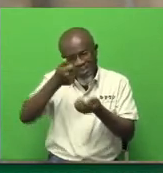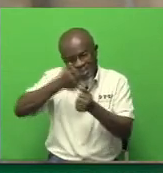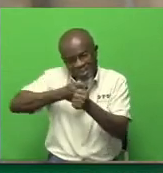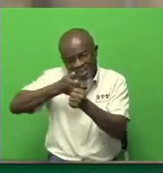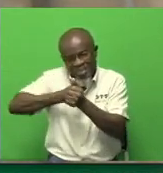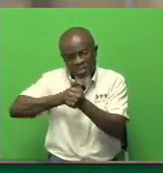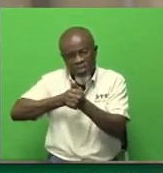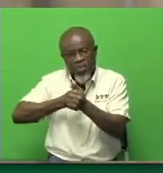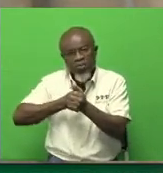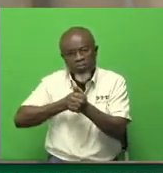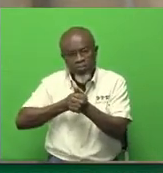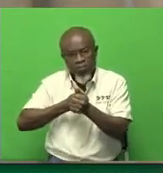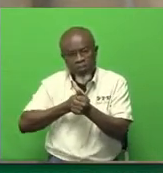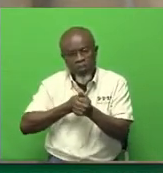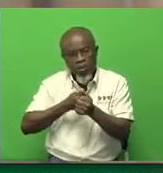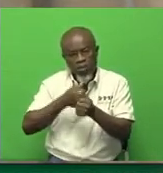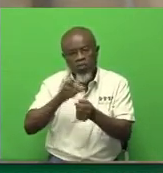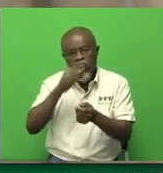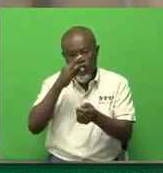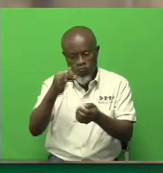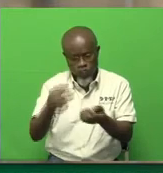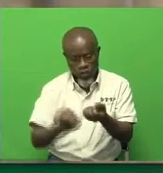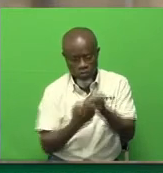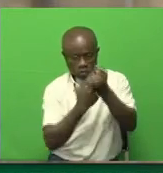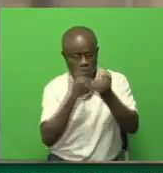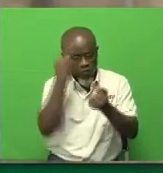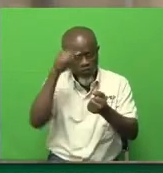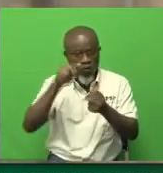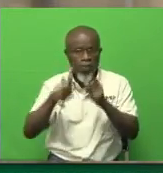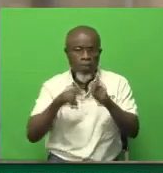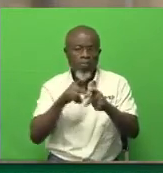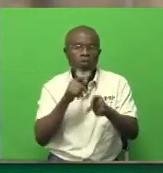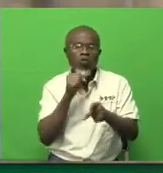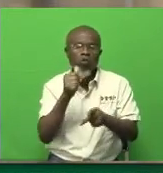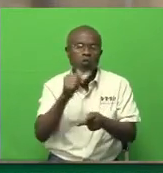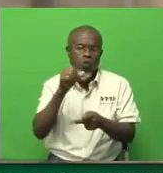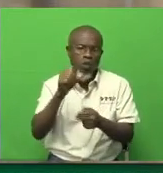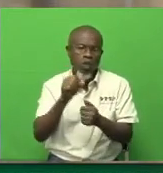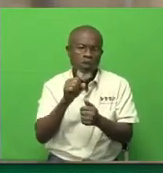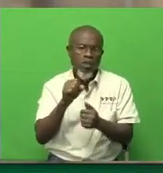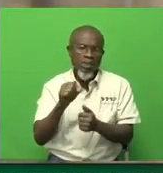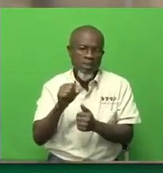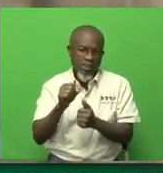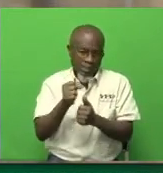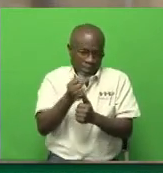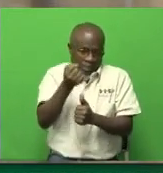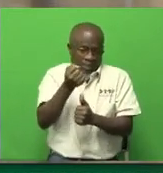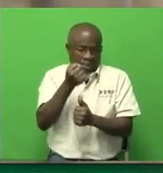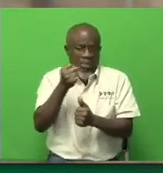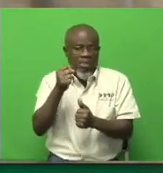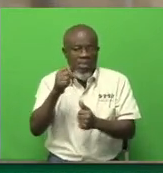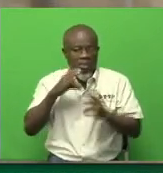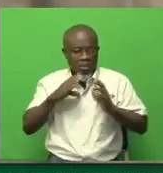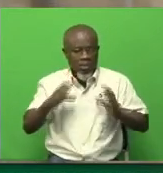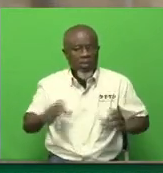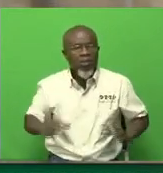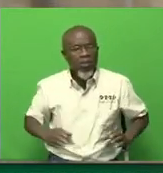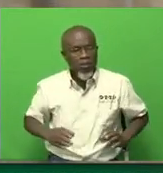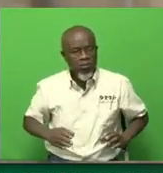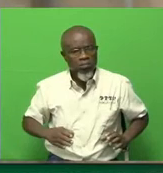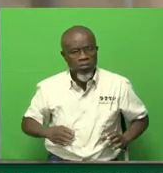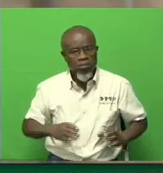million dollars as food supporter persons who approved for senior citizens pension does that represent a government that is